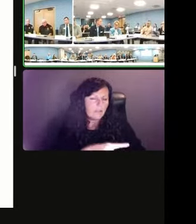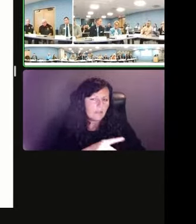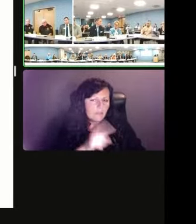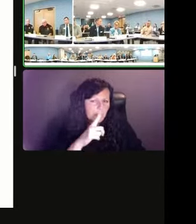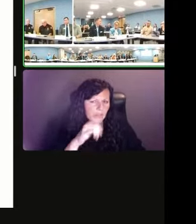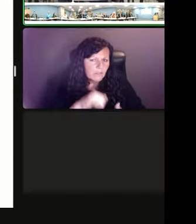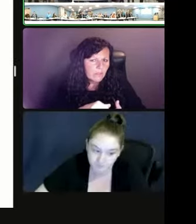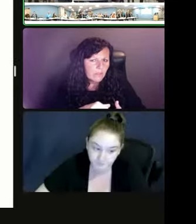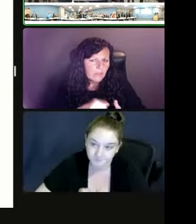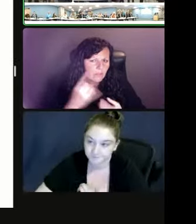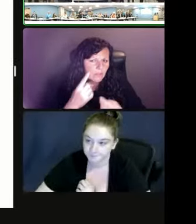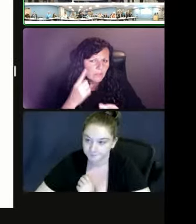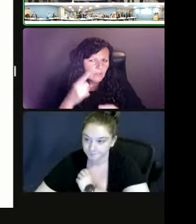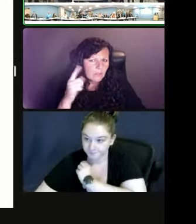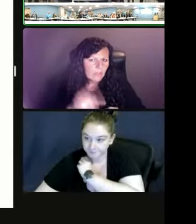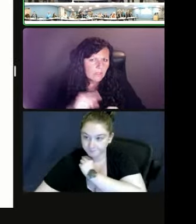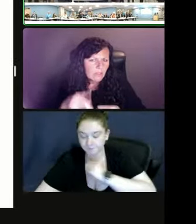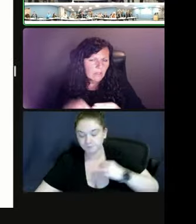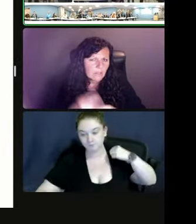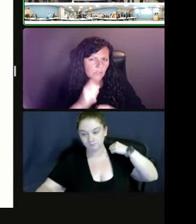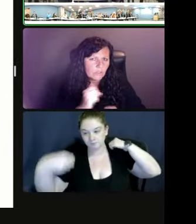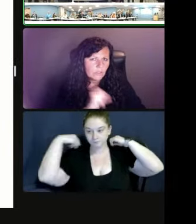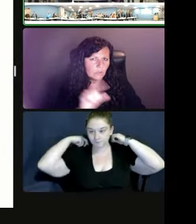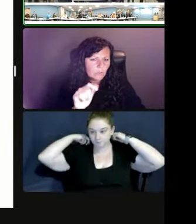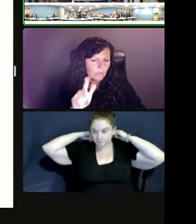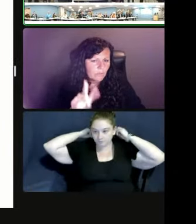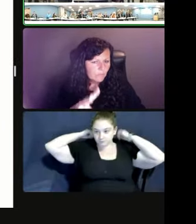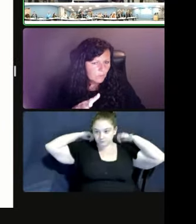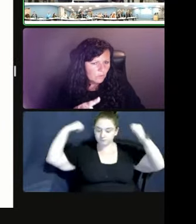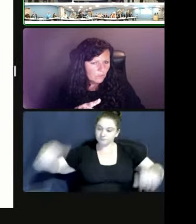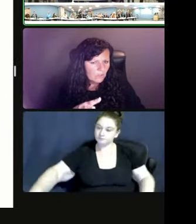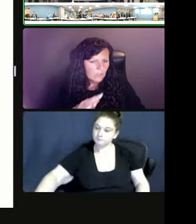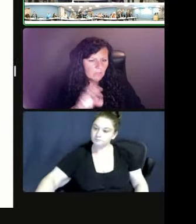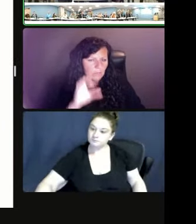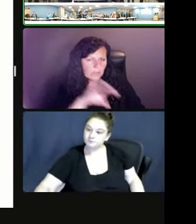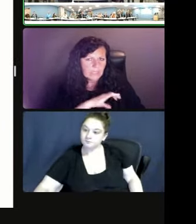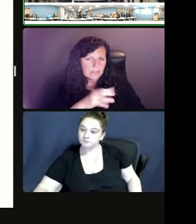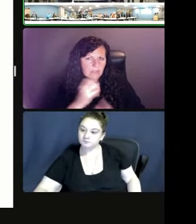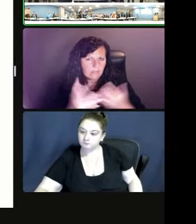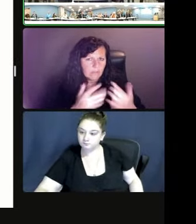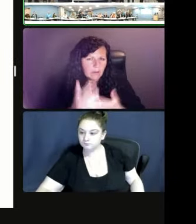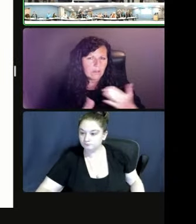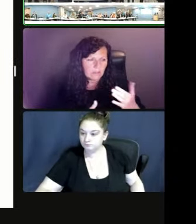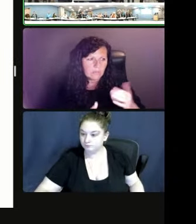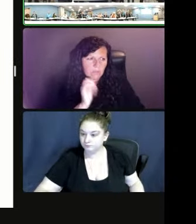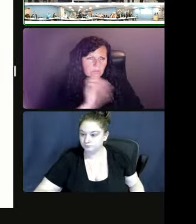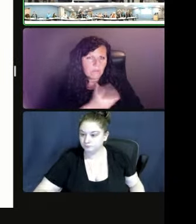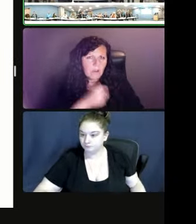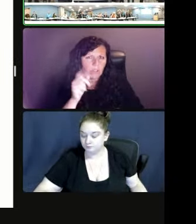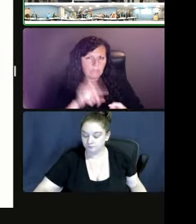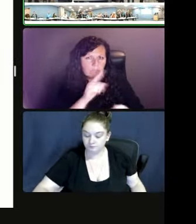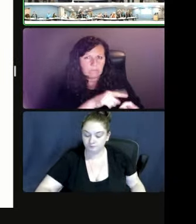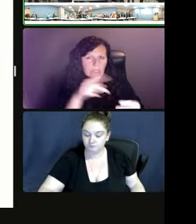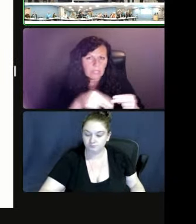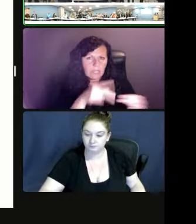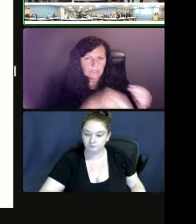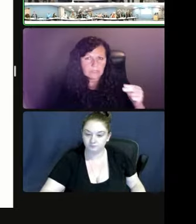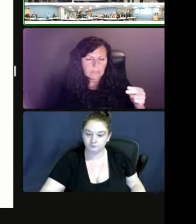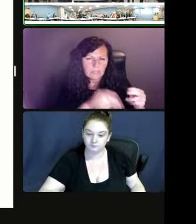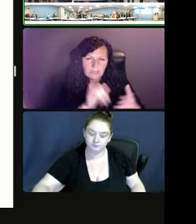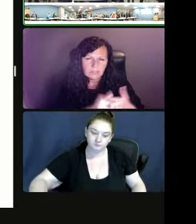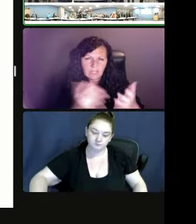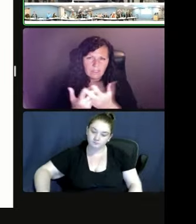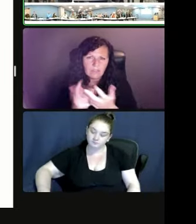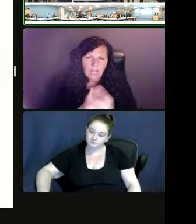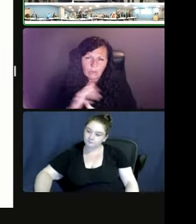looking at the cuts for 2024, police and fire being the majority of those cuts, I mean, that felt fell in line with our priority areas. Like,